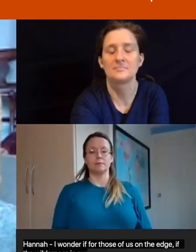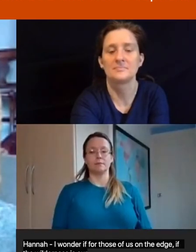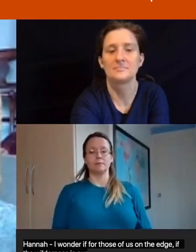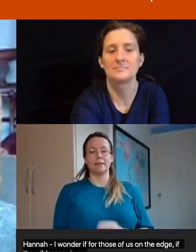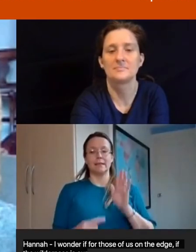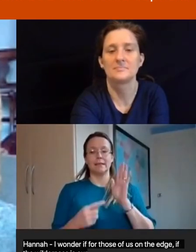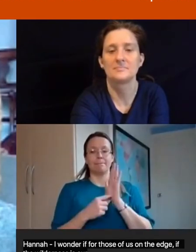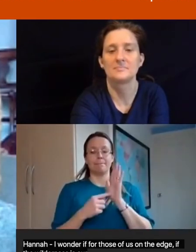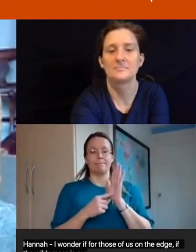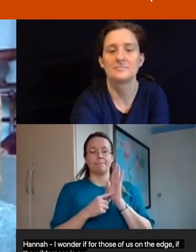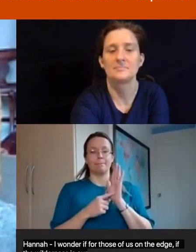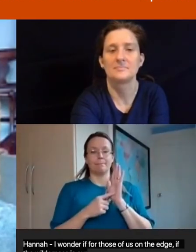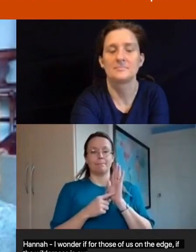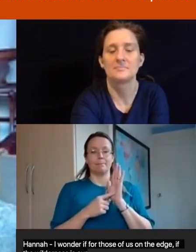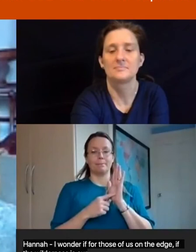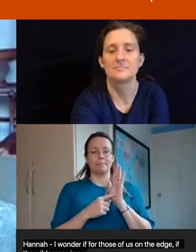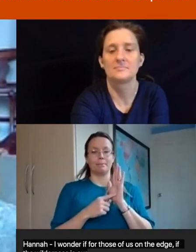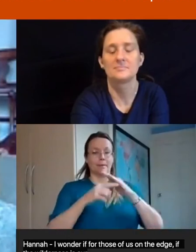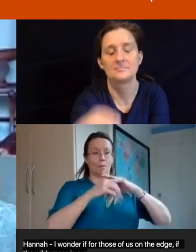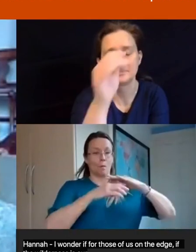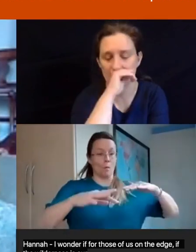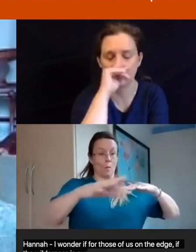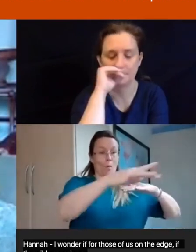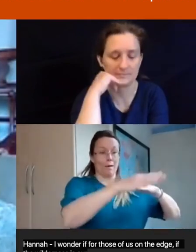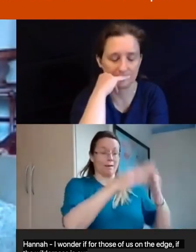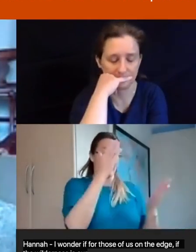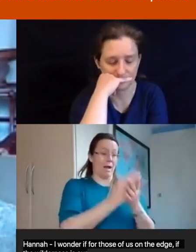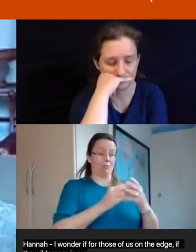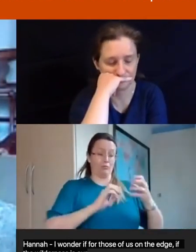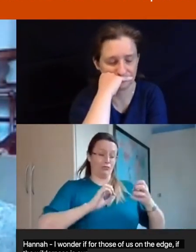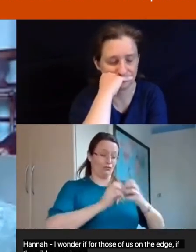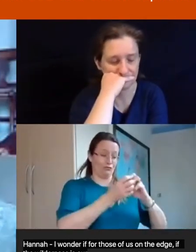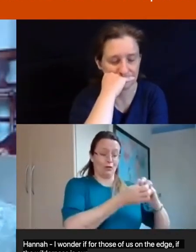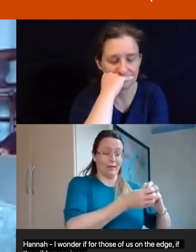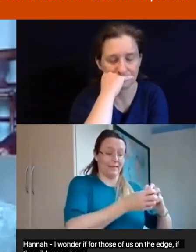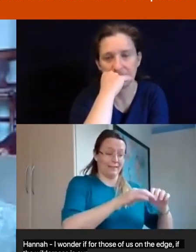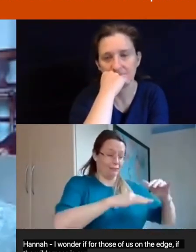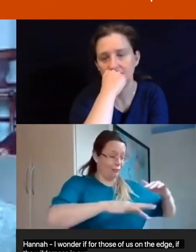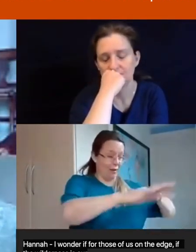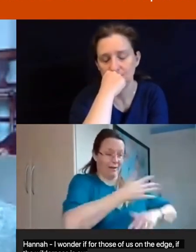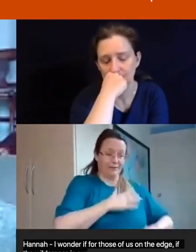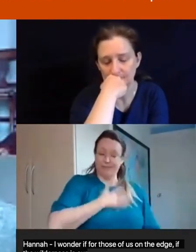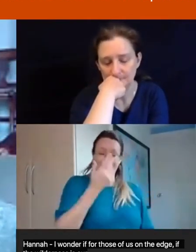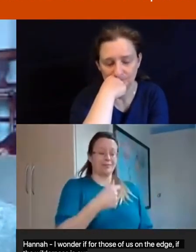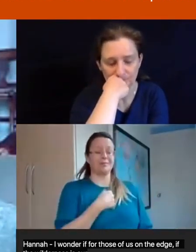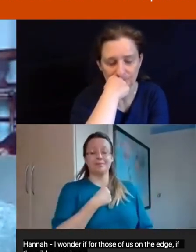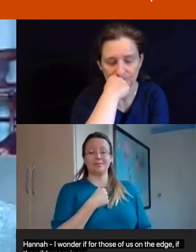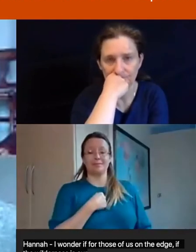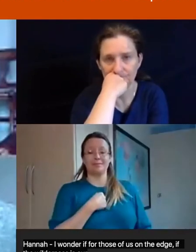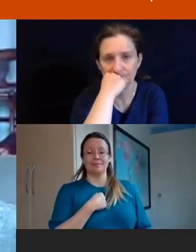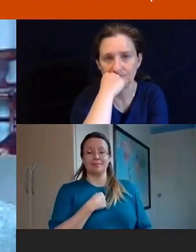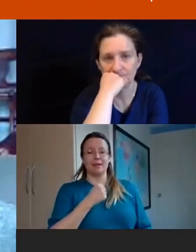Tim, I wouldn't be in the wilderness literally, as rocky ground is inhospitable. I wonder if